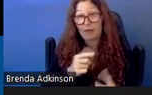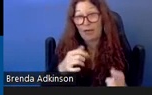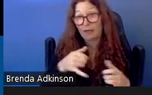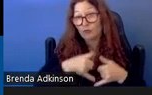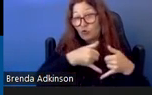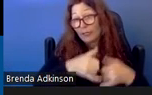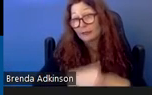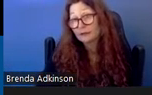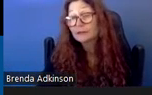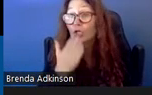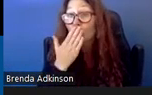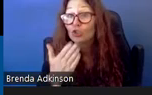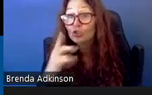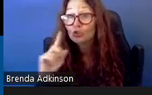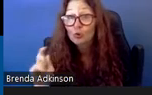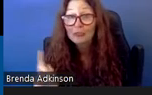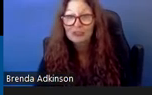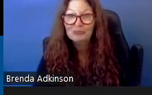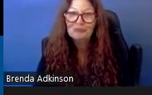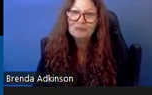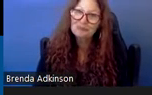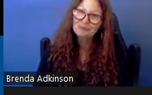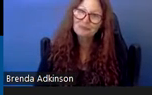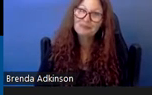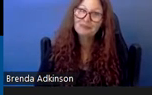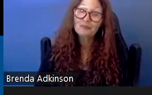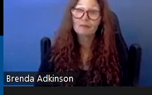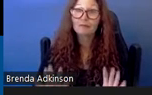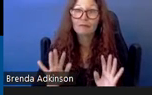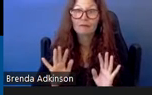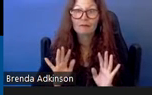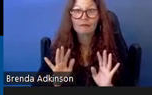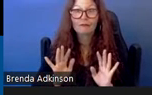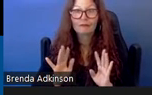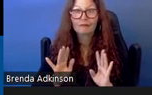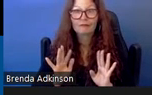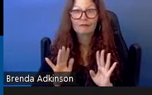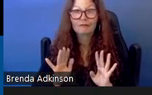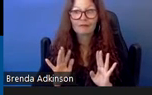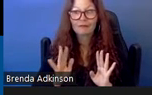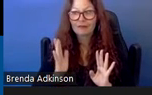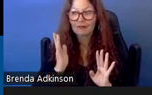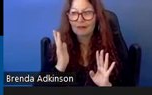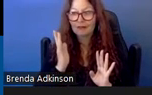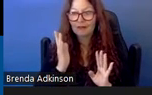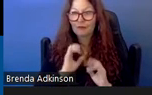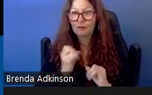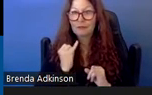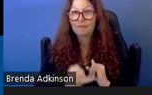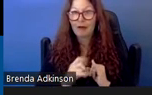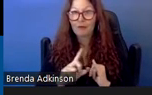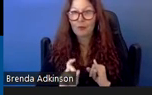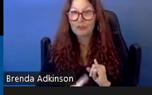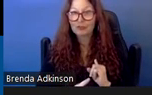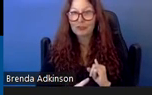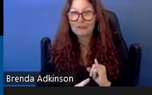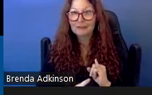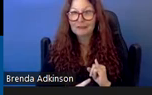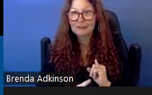Thanks, Jennifer. And that, it looks like that is the final question